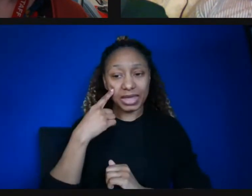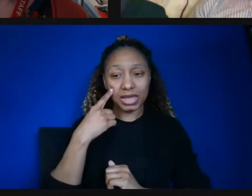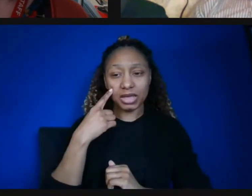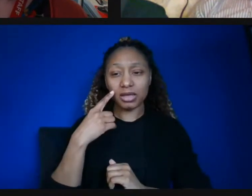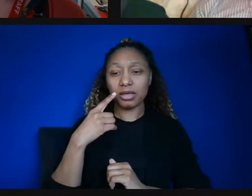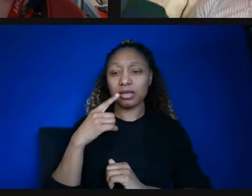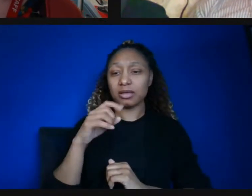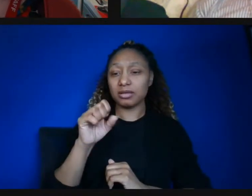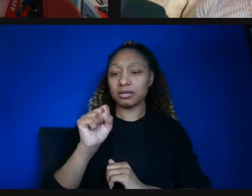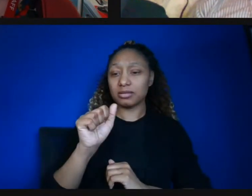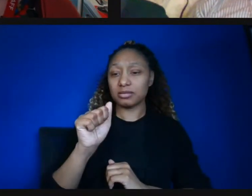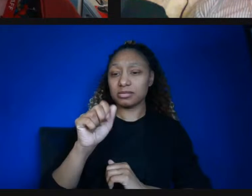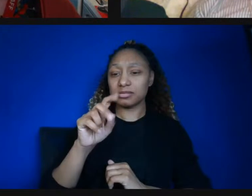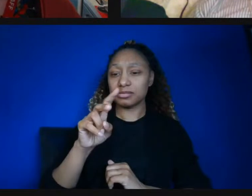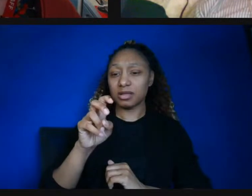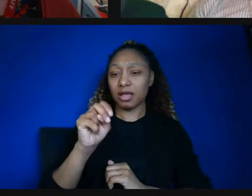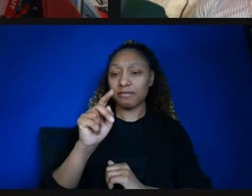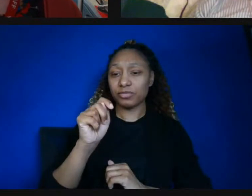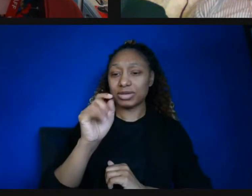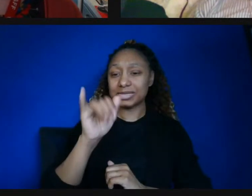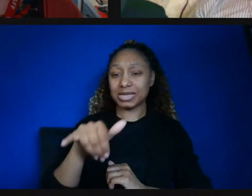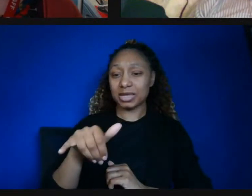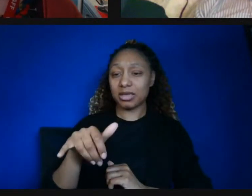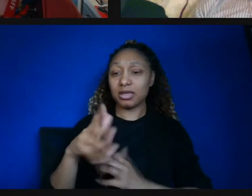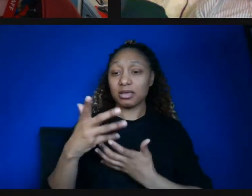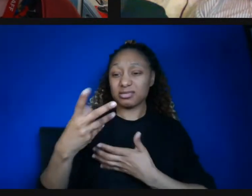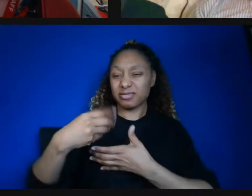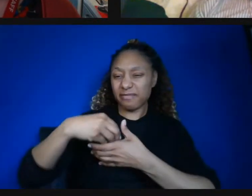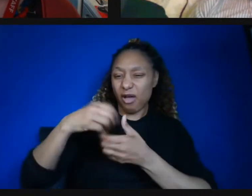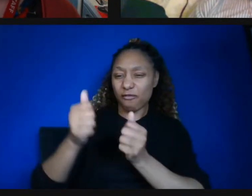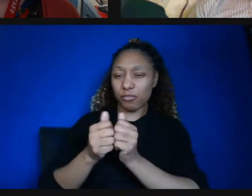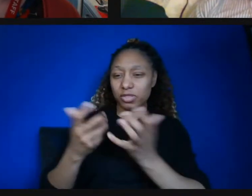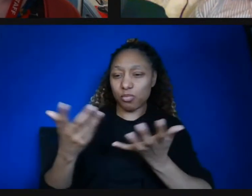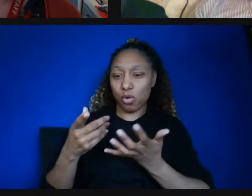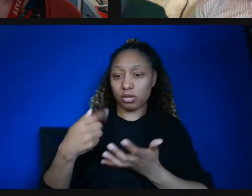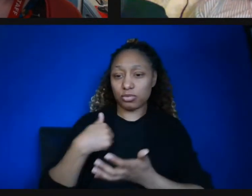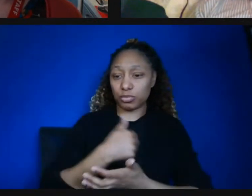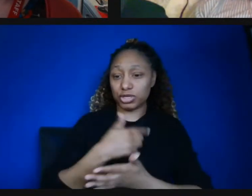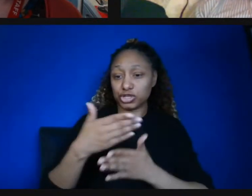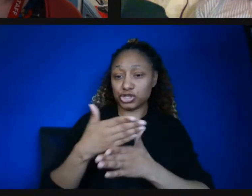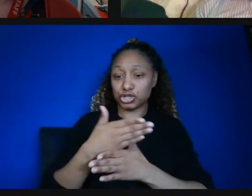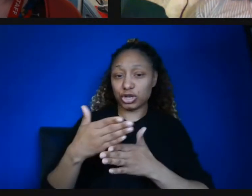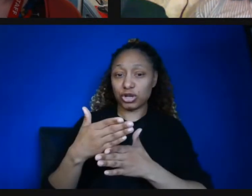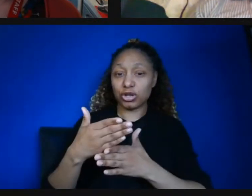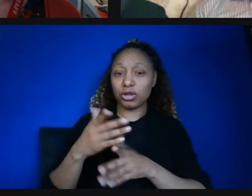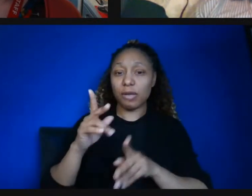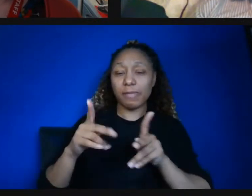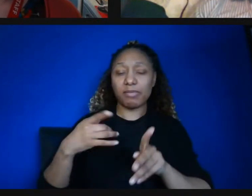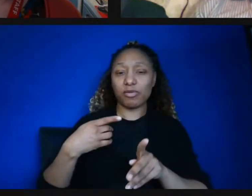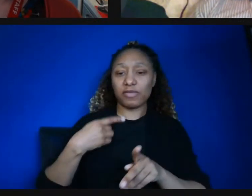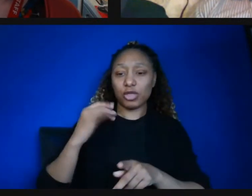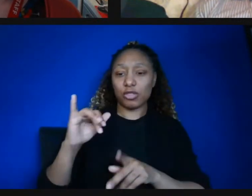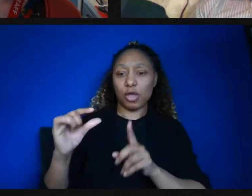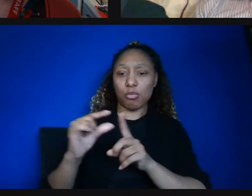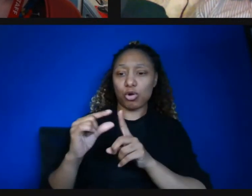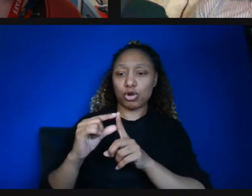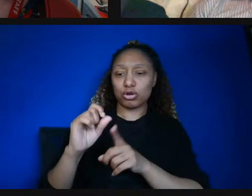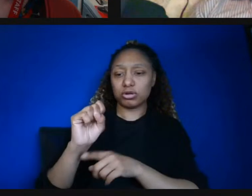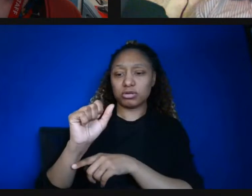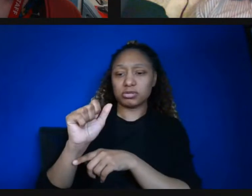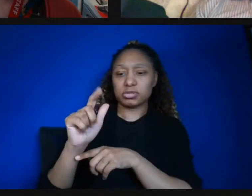Great. So I think most communities feel themselves sovereign in the textbook definition